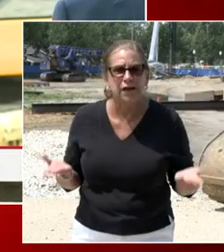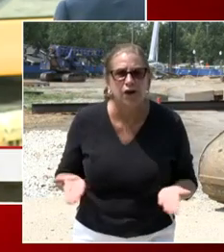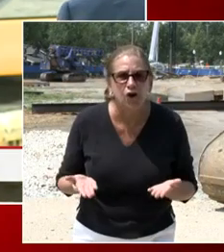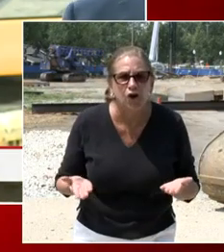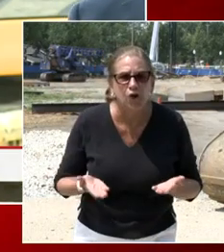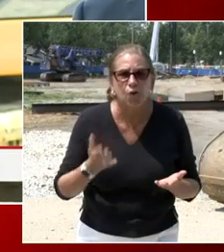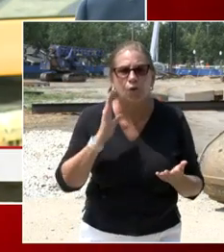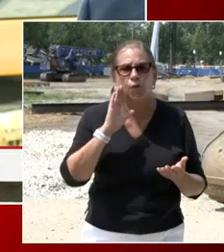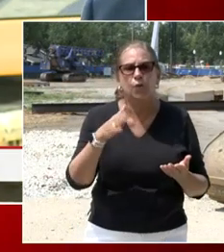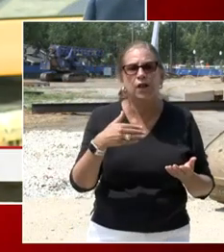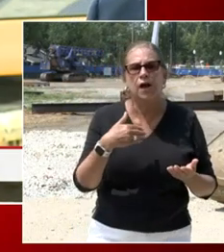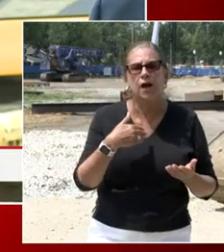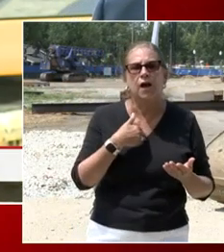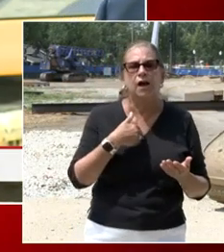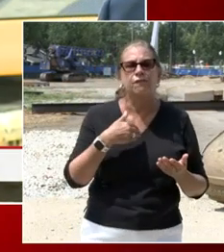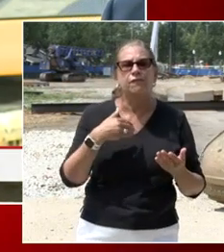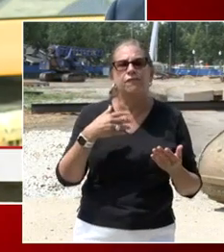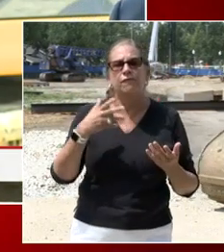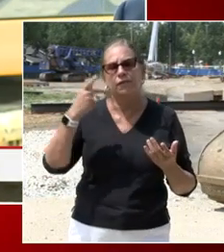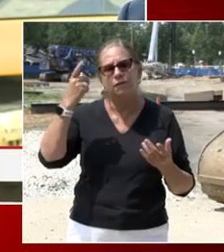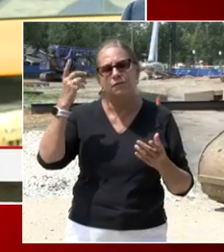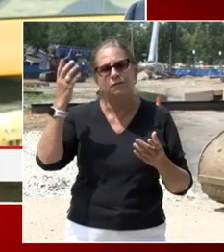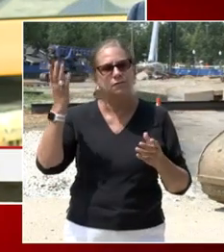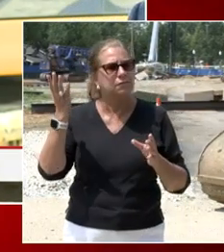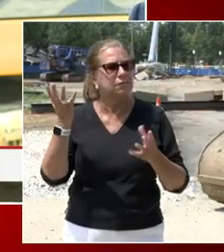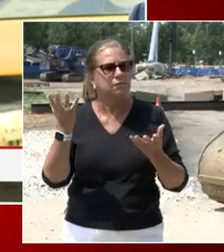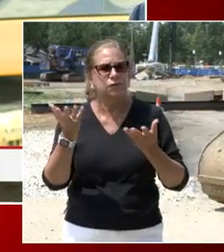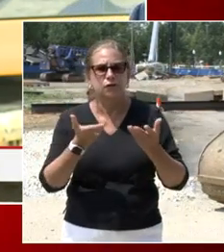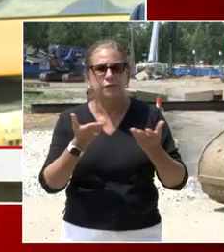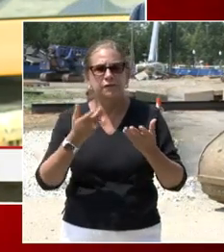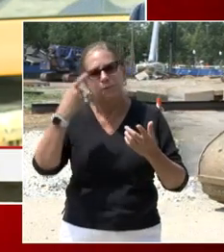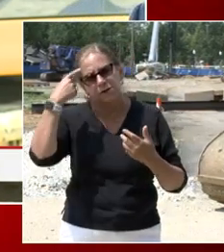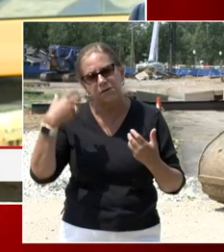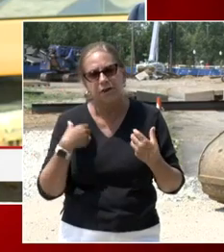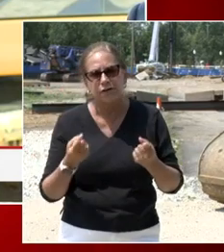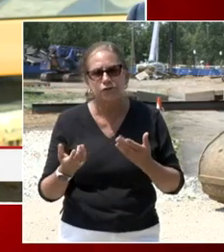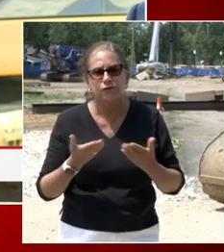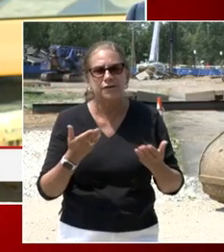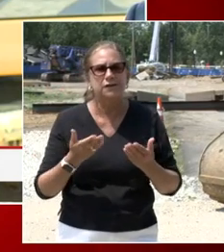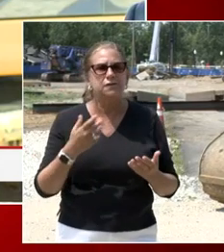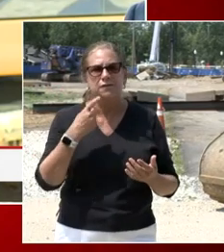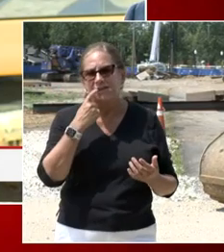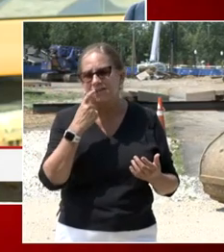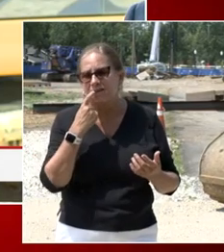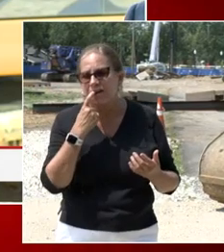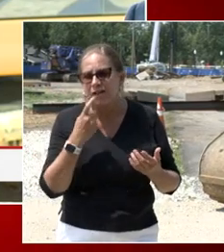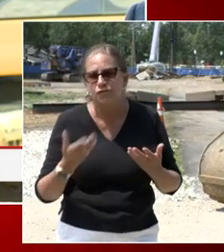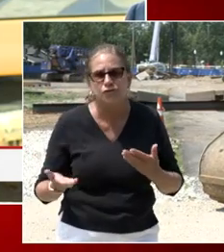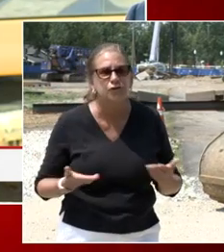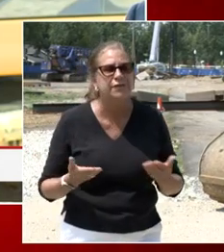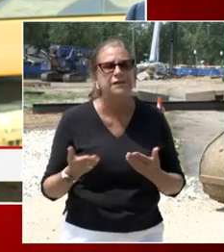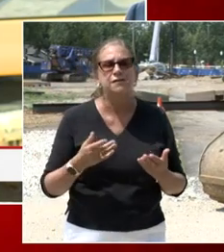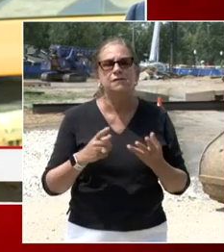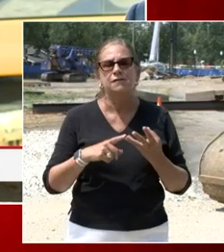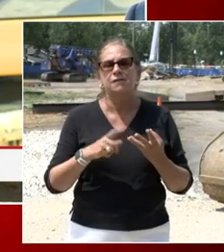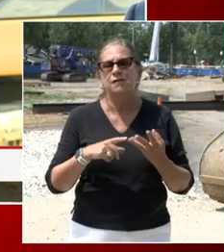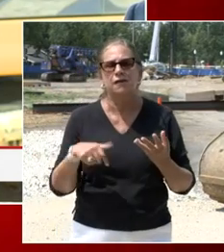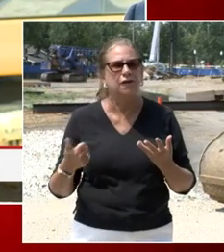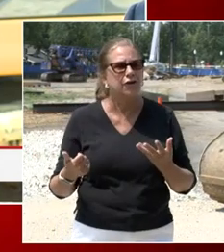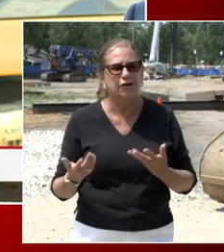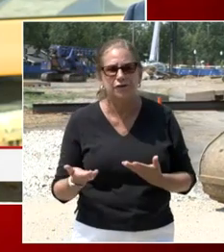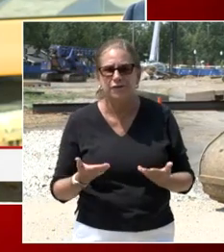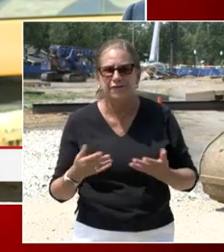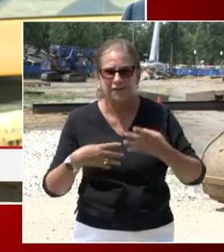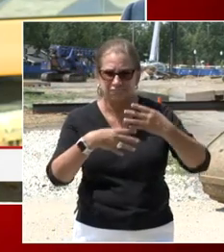misuse treatment services, all being expanded right here on the campus, which we know we are proud that they are calling it